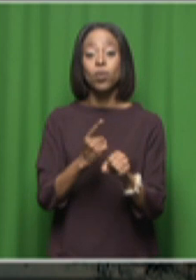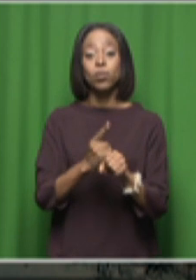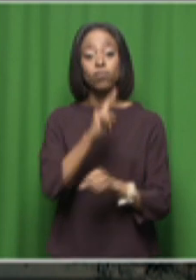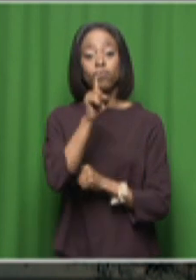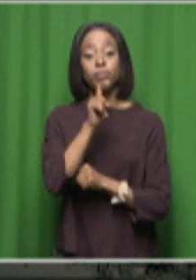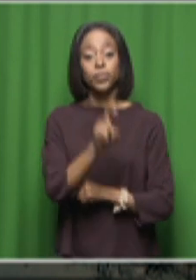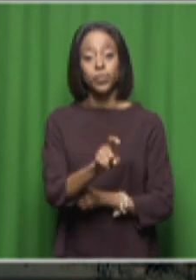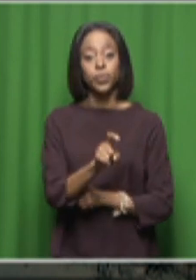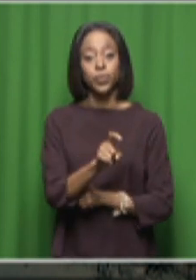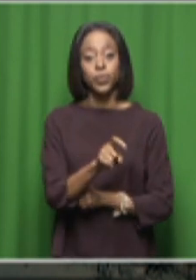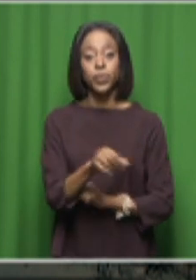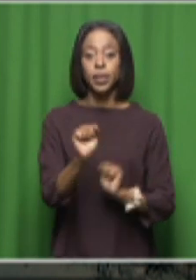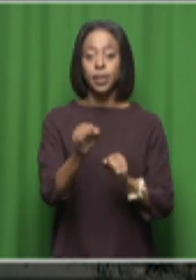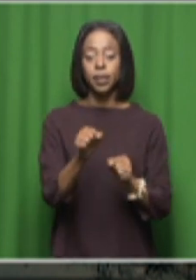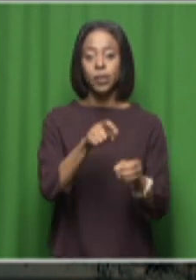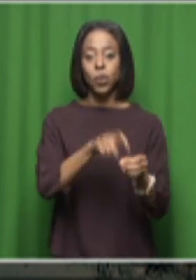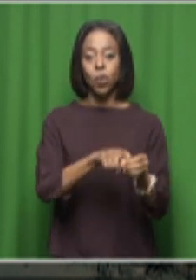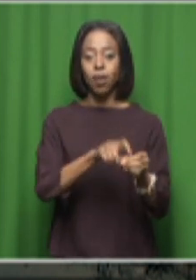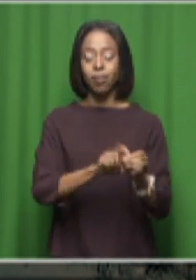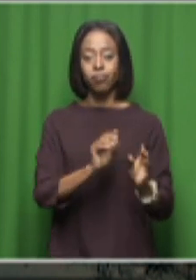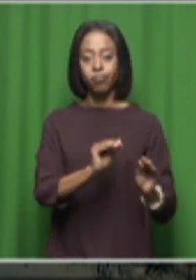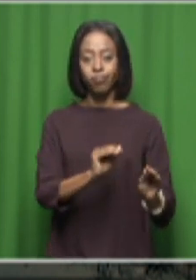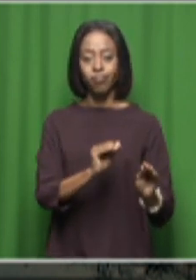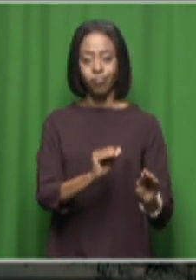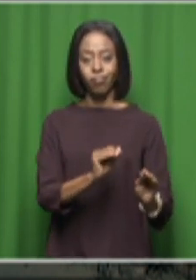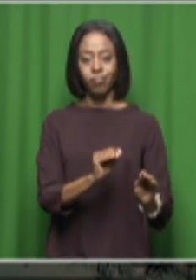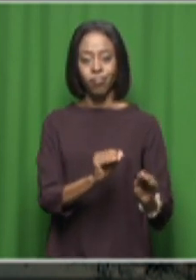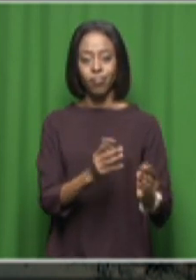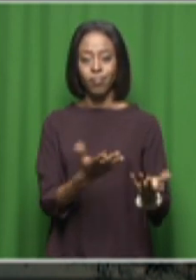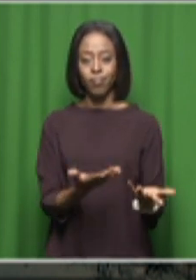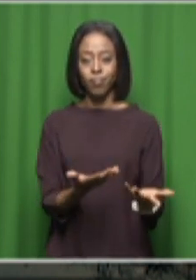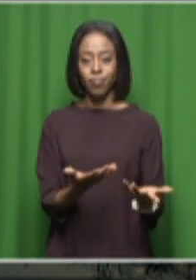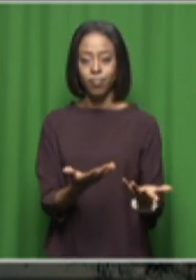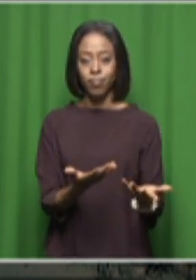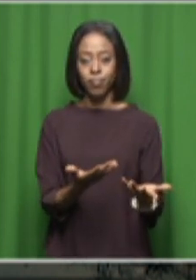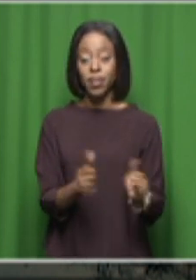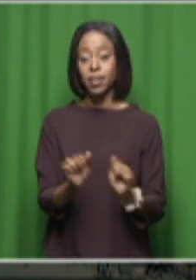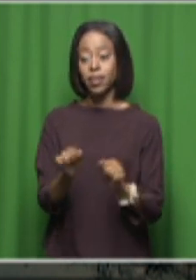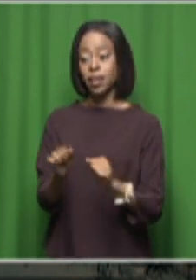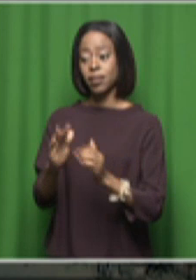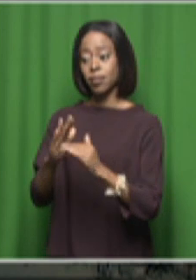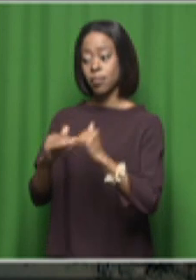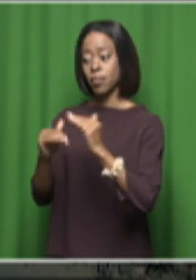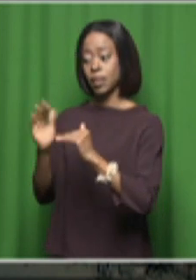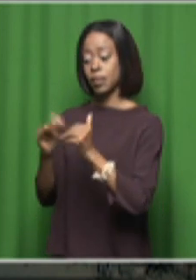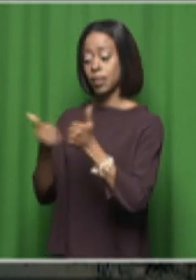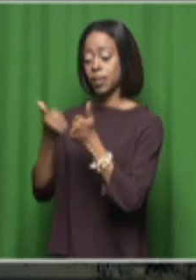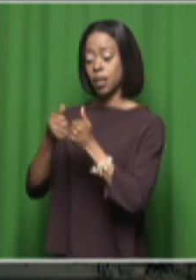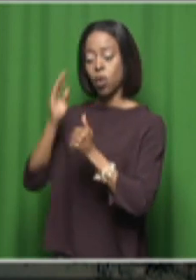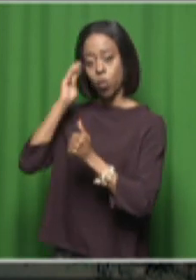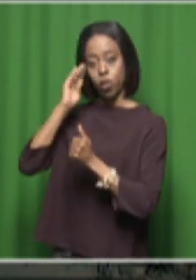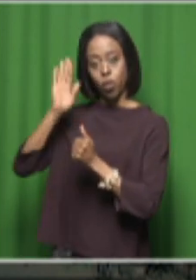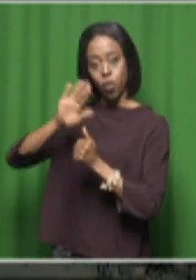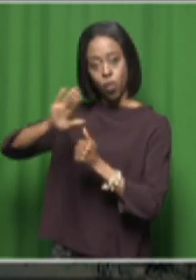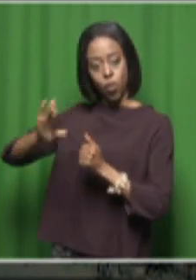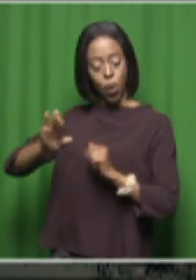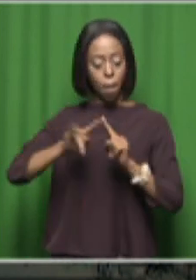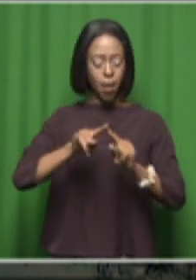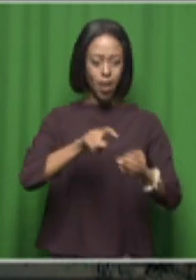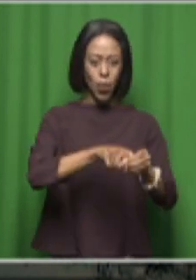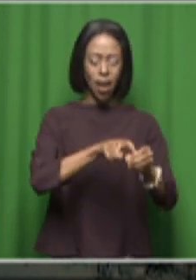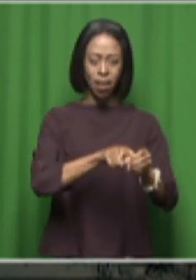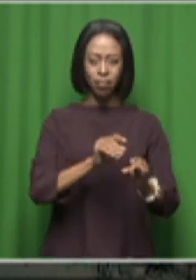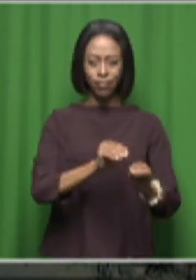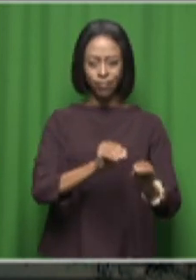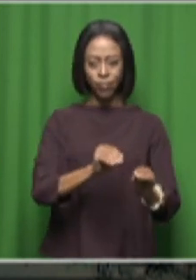of, quality education apart from the infrastructure challenges in schools, because you spoke